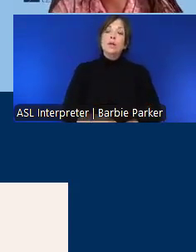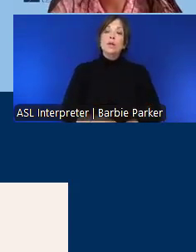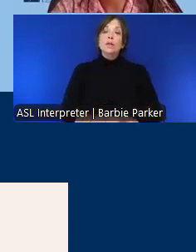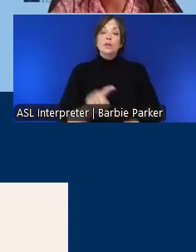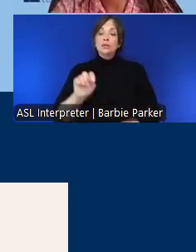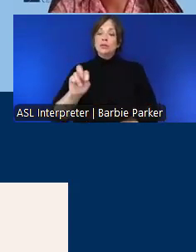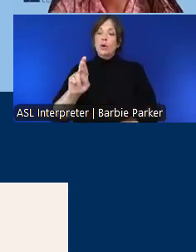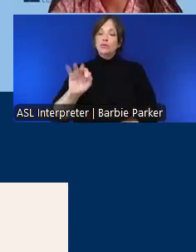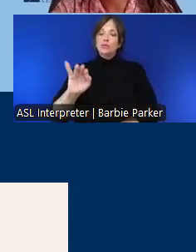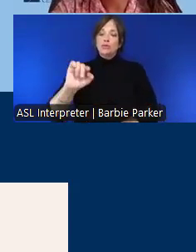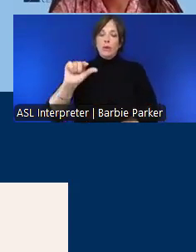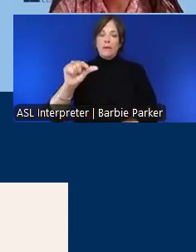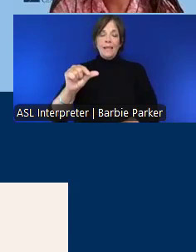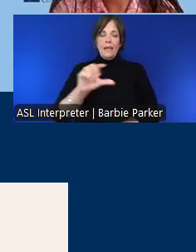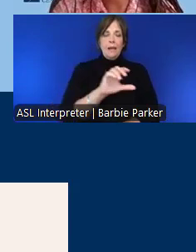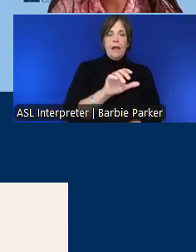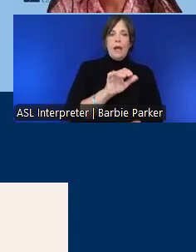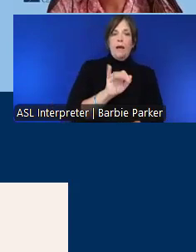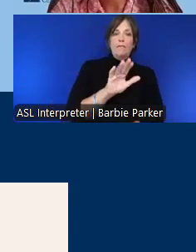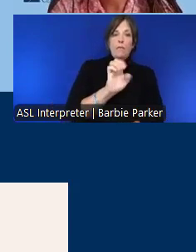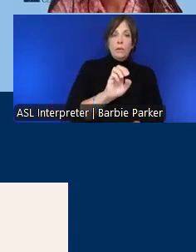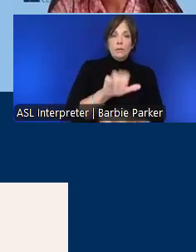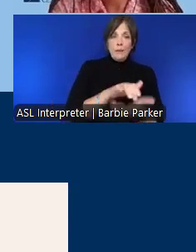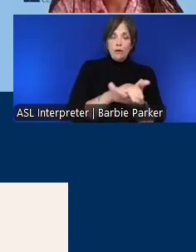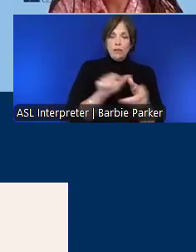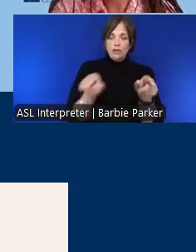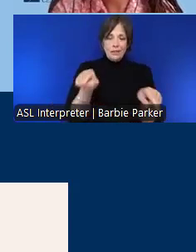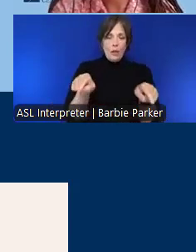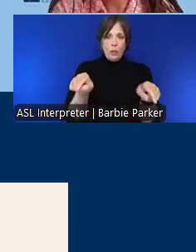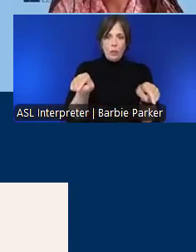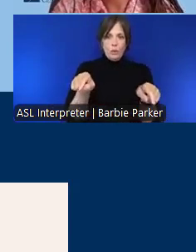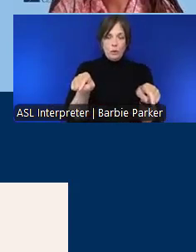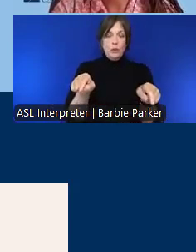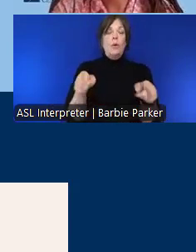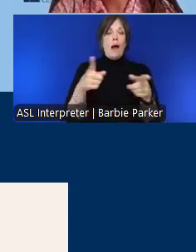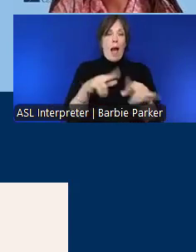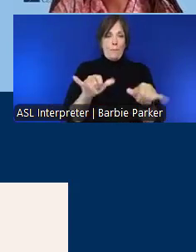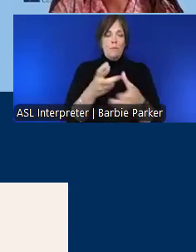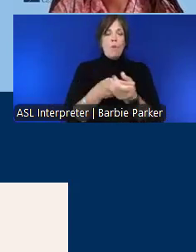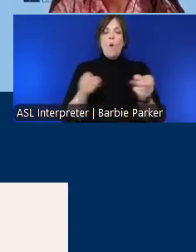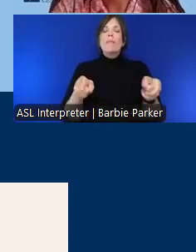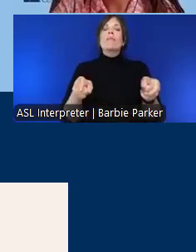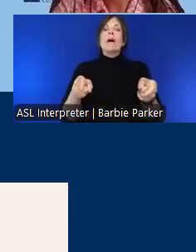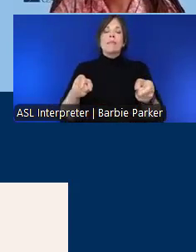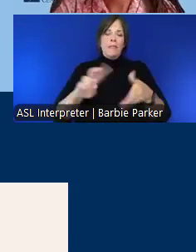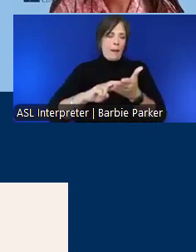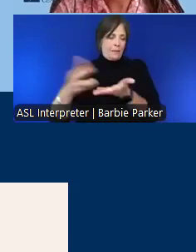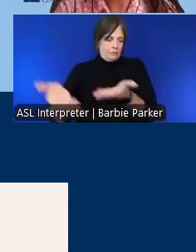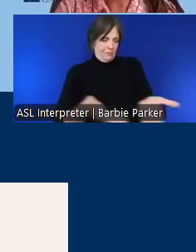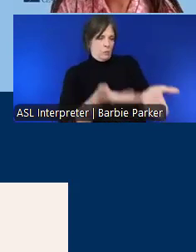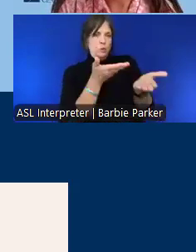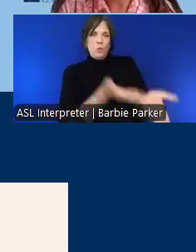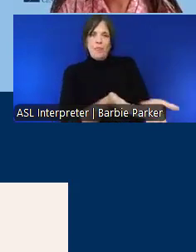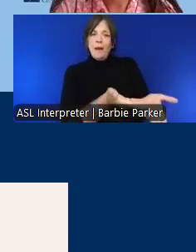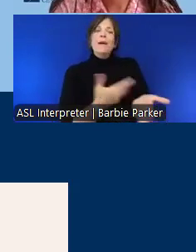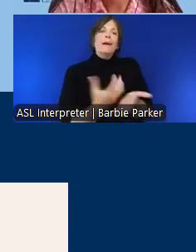marriage, that, you know, they can access that resources, and it just gives them more opportunities to